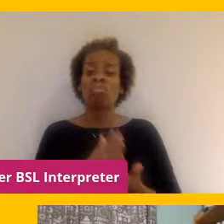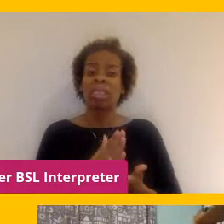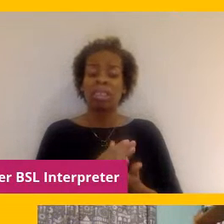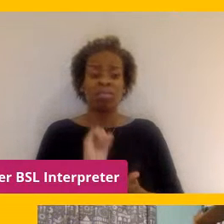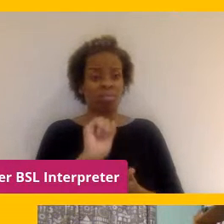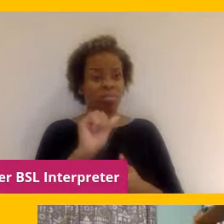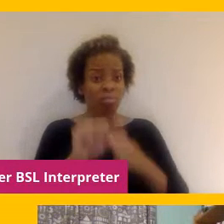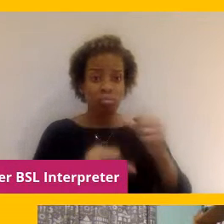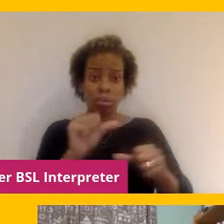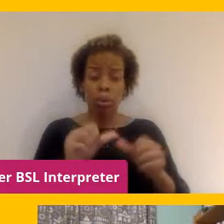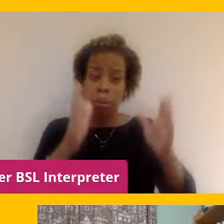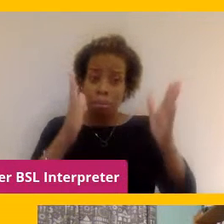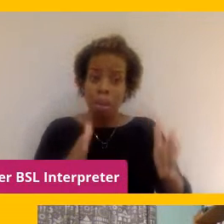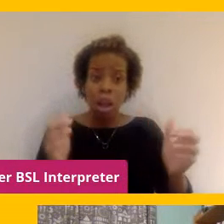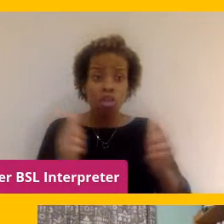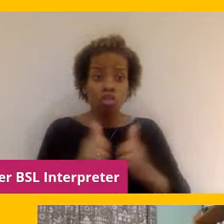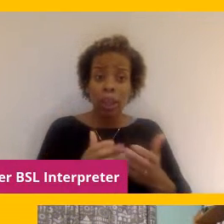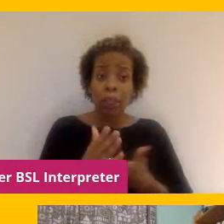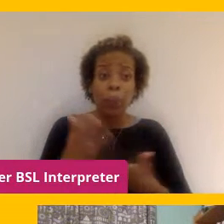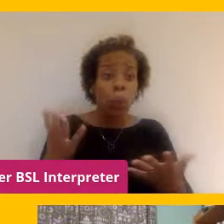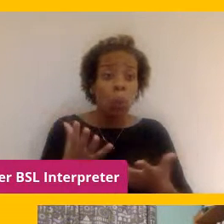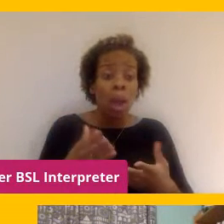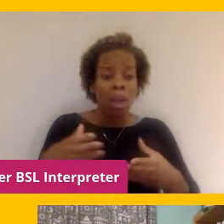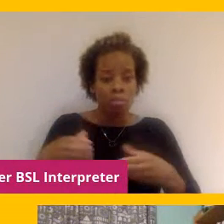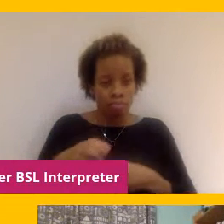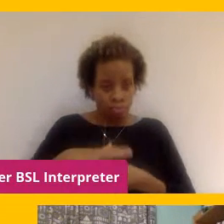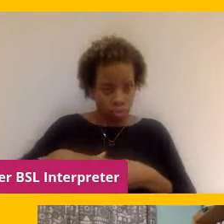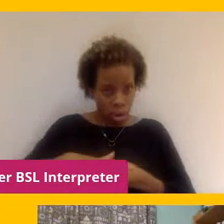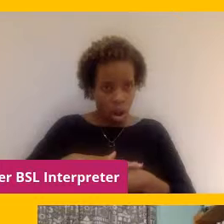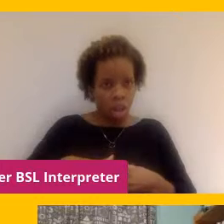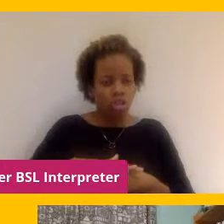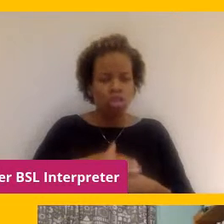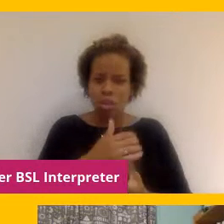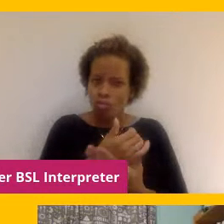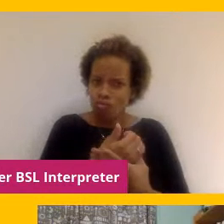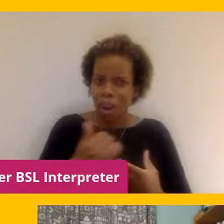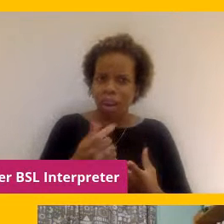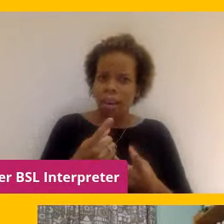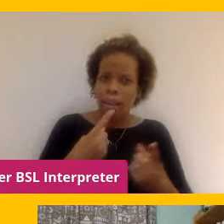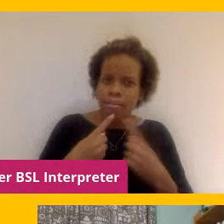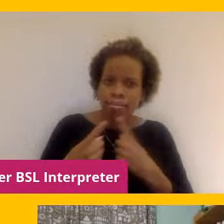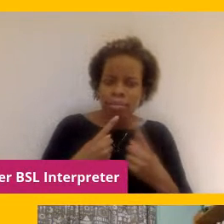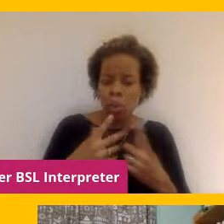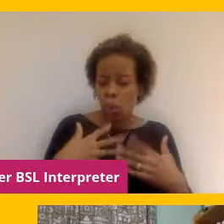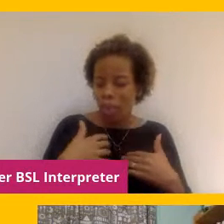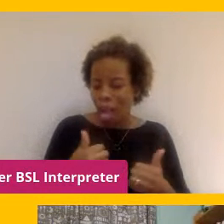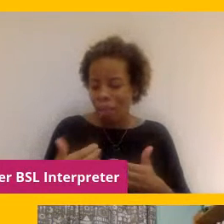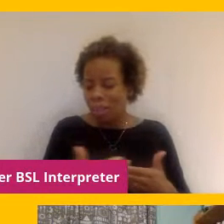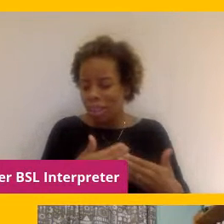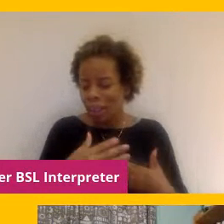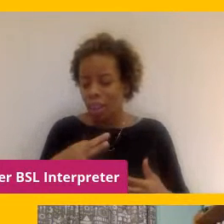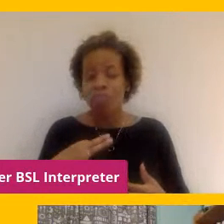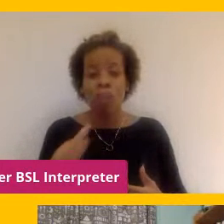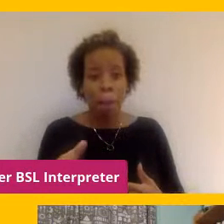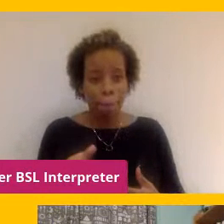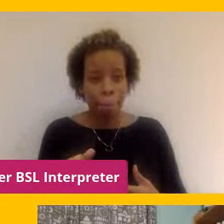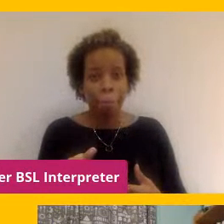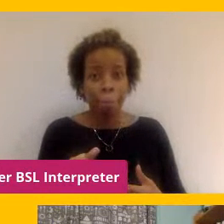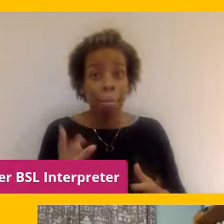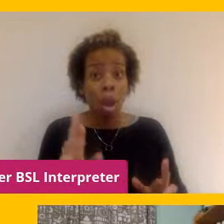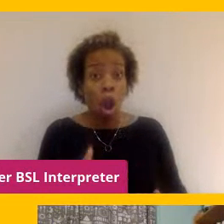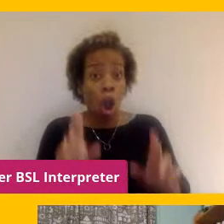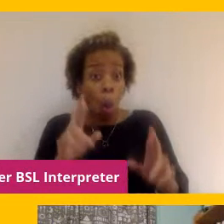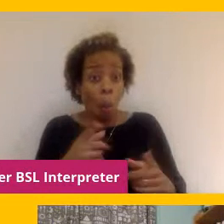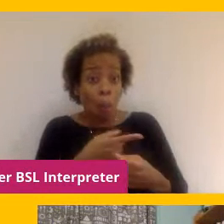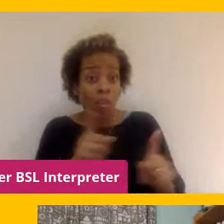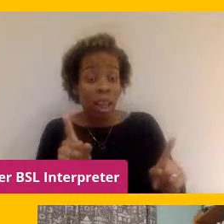agreed with the branch, and you should have, you know, regular engagement with health and safety reps. And hopefully you've got health and